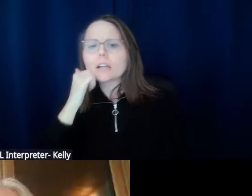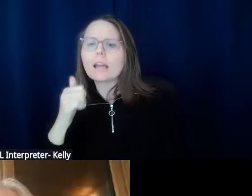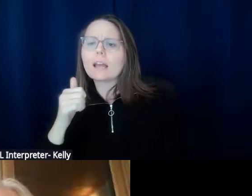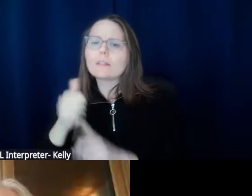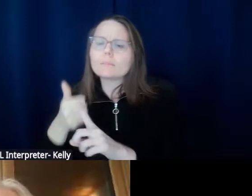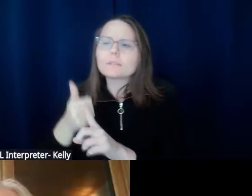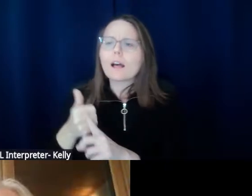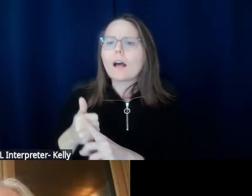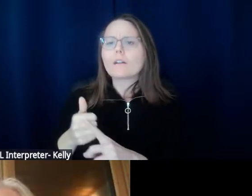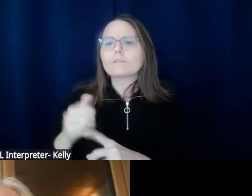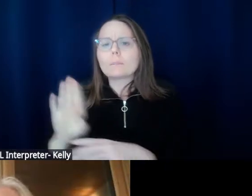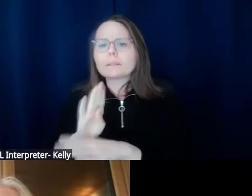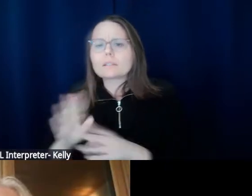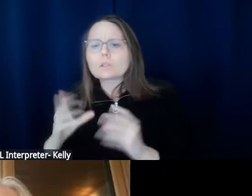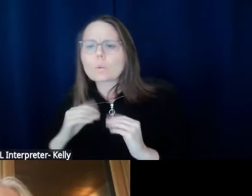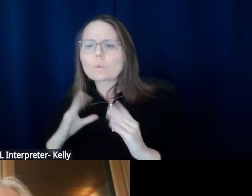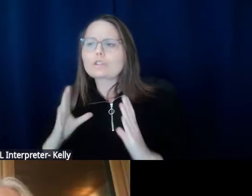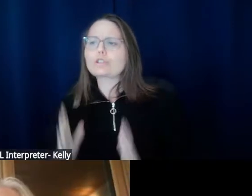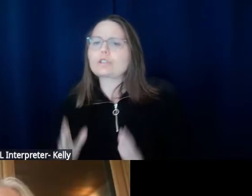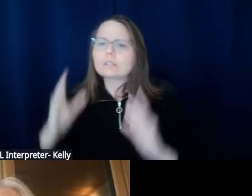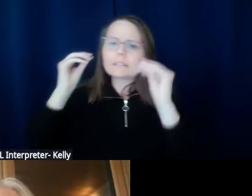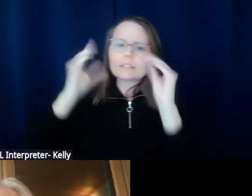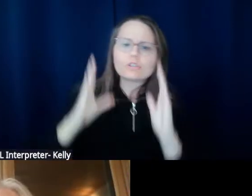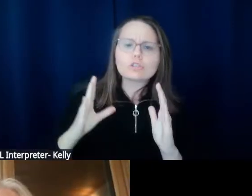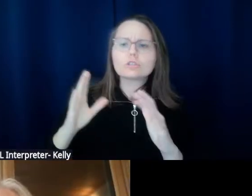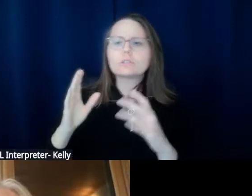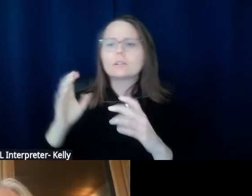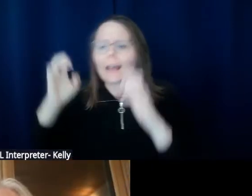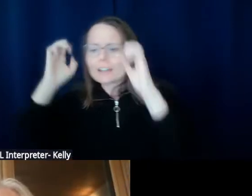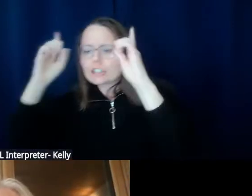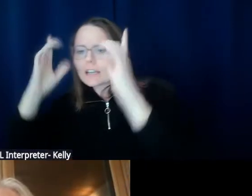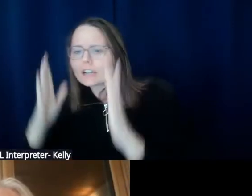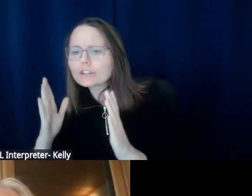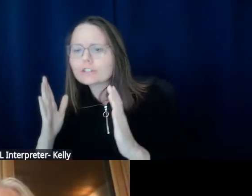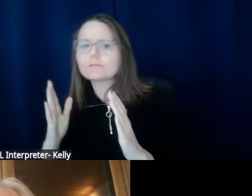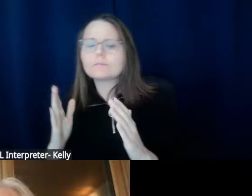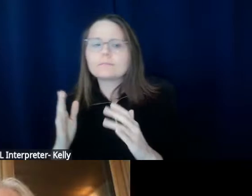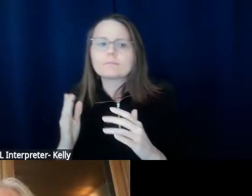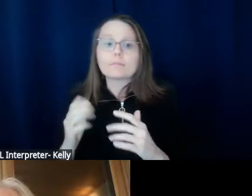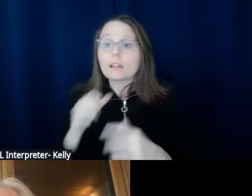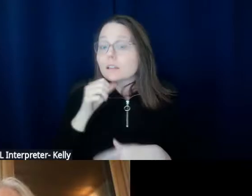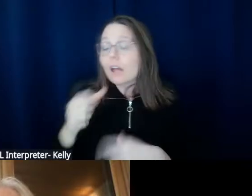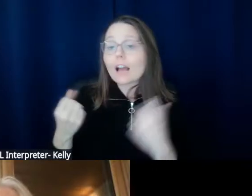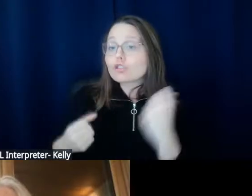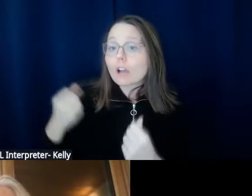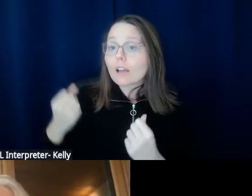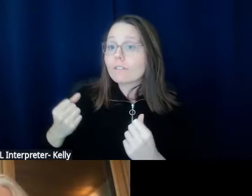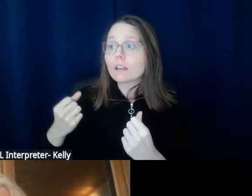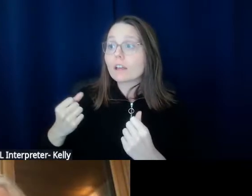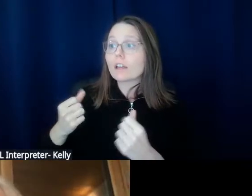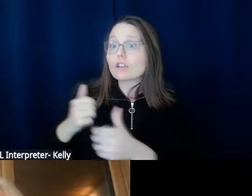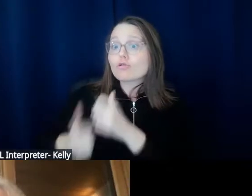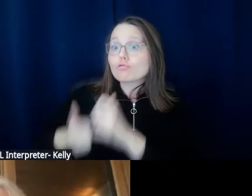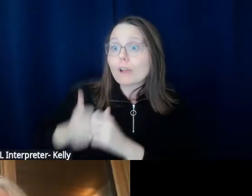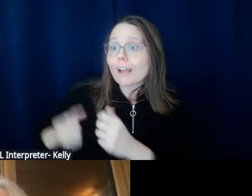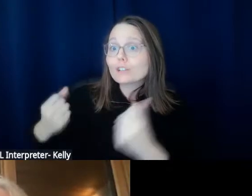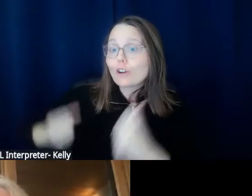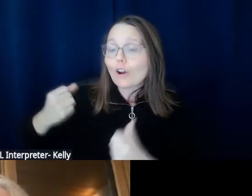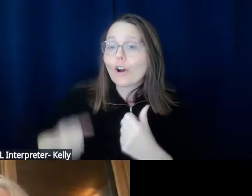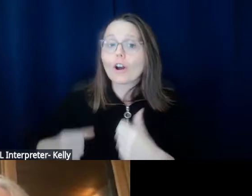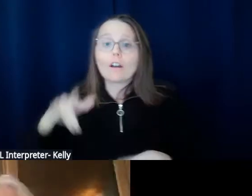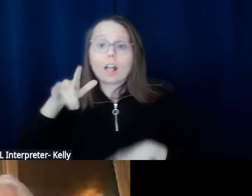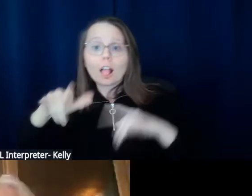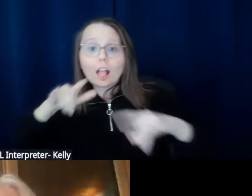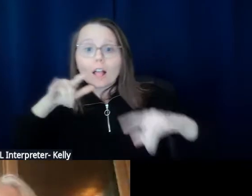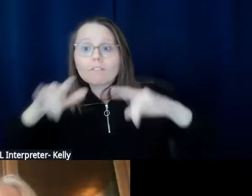teachers, educators. They are, not driving race cars or flying fighter pilot. They're not flying fighter